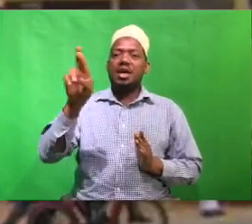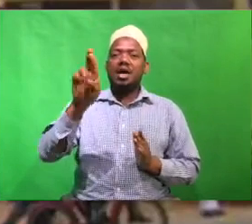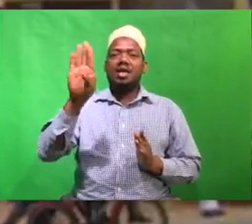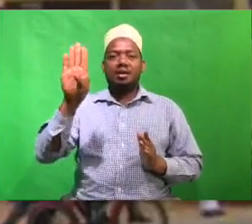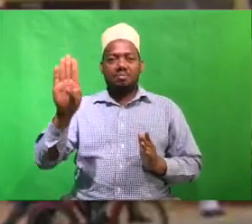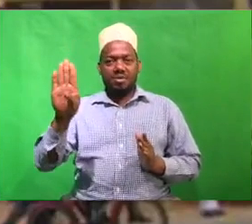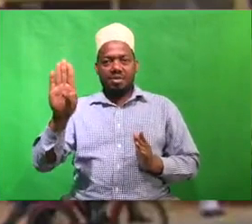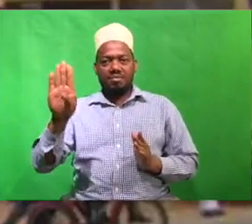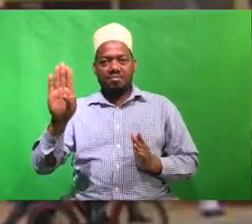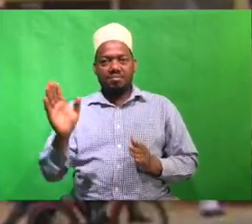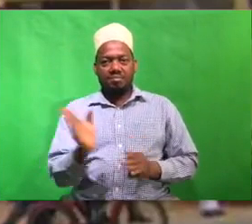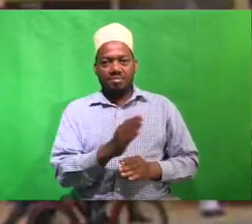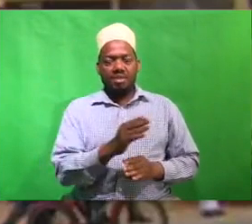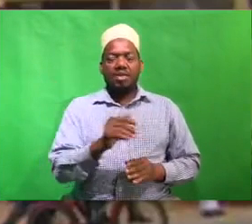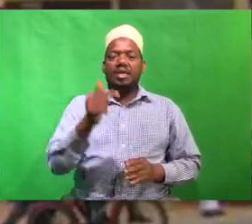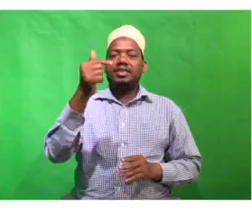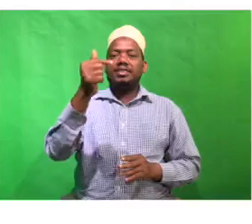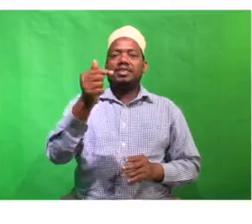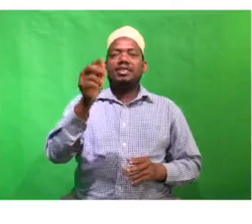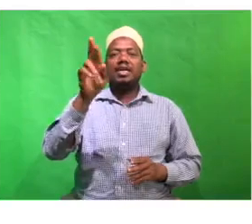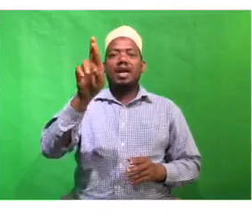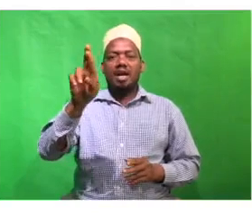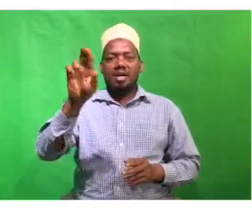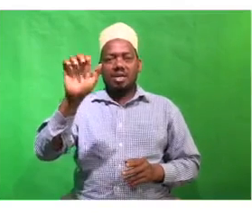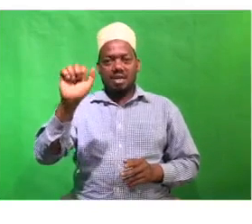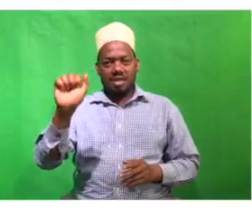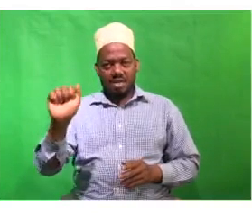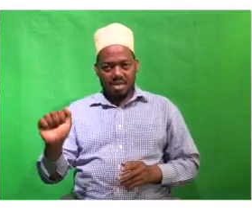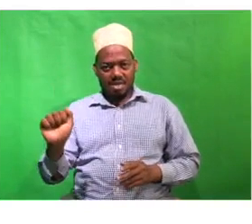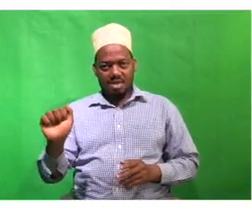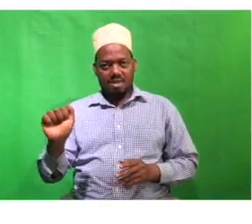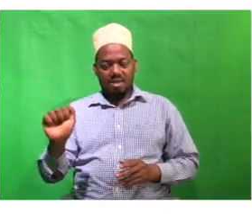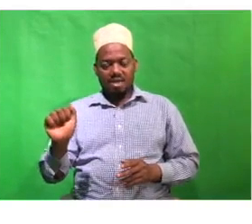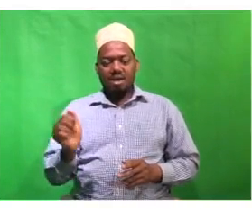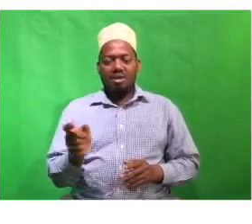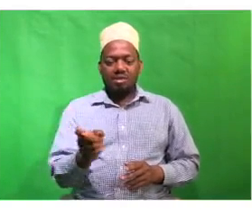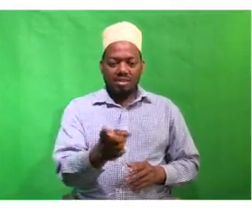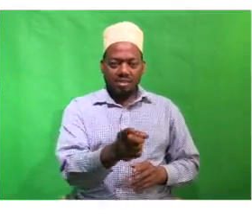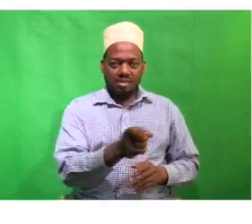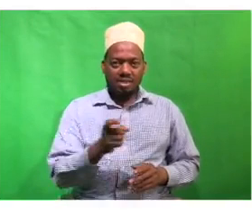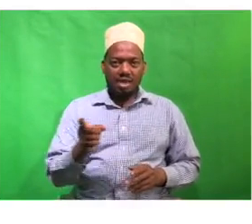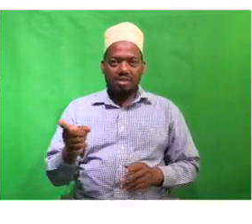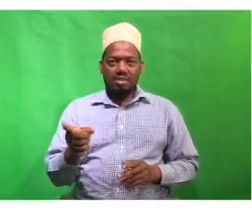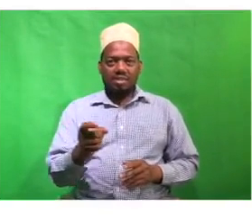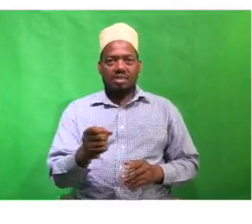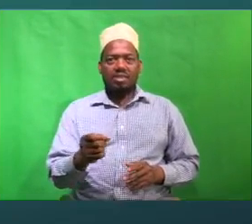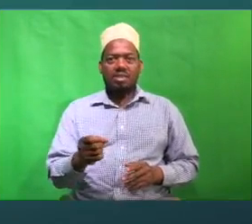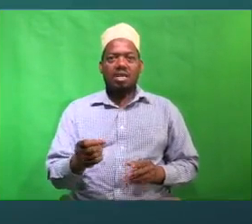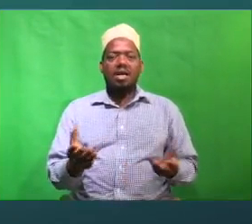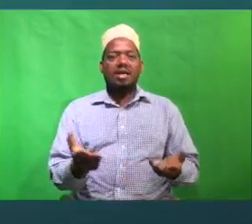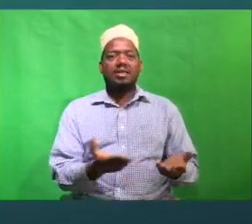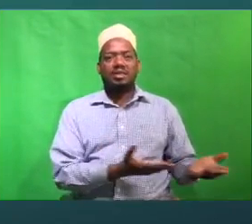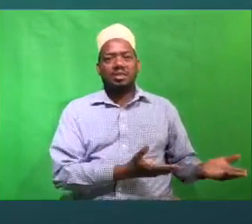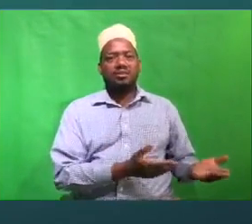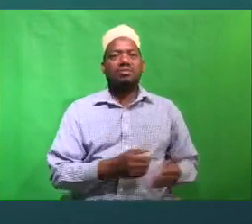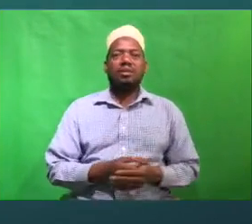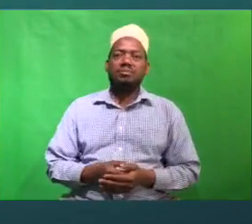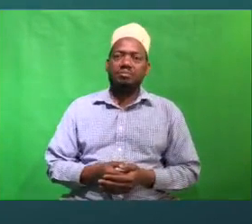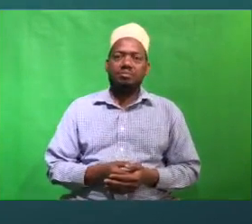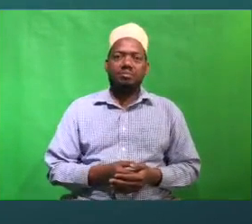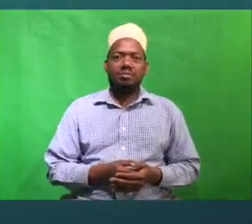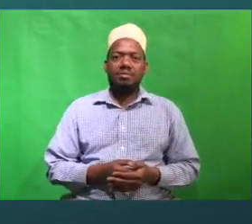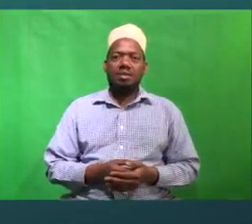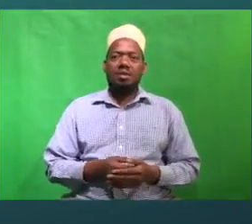in Tanzania. We have TRA also collect some tax in order to help in other